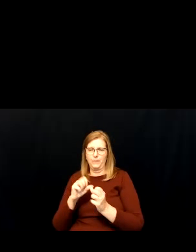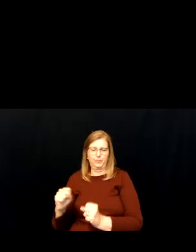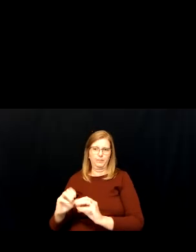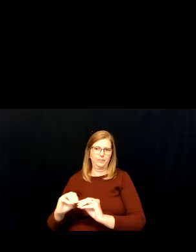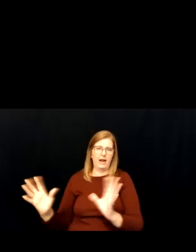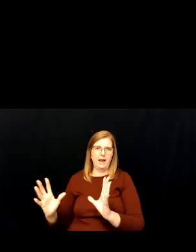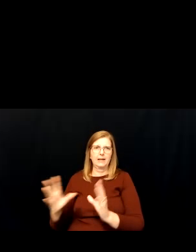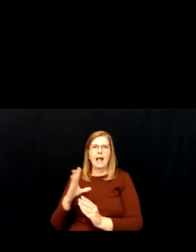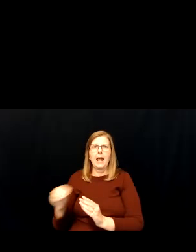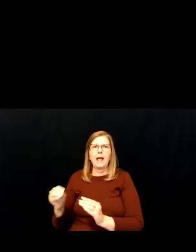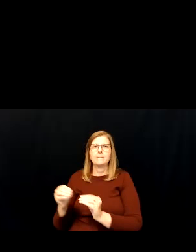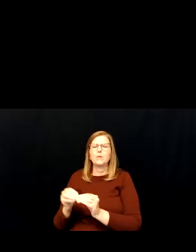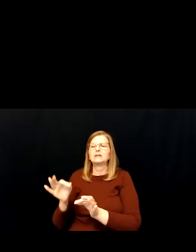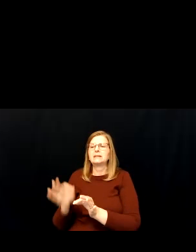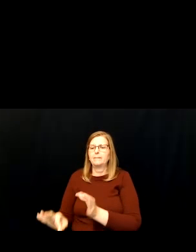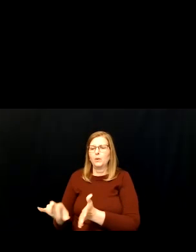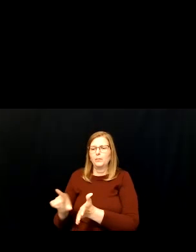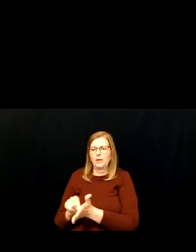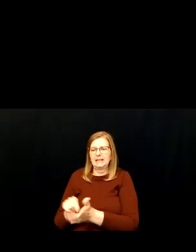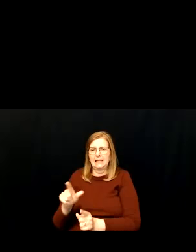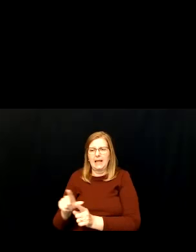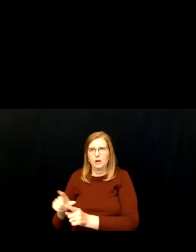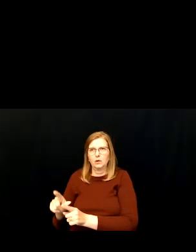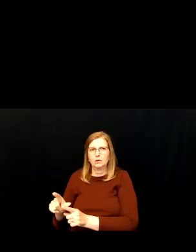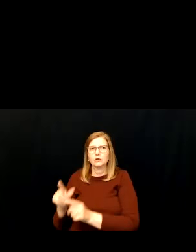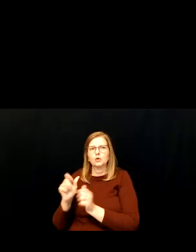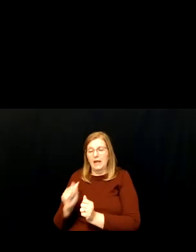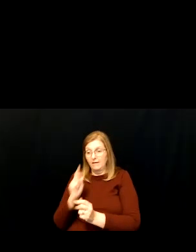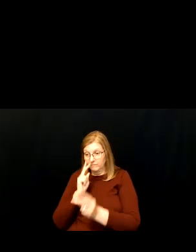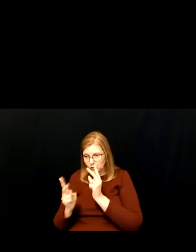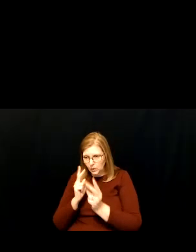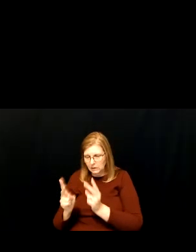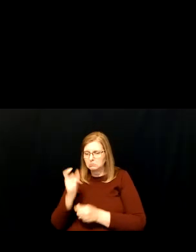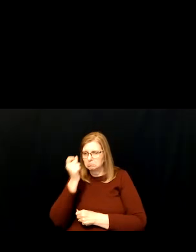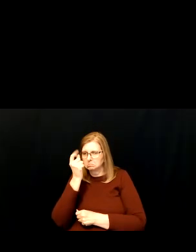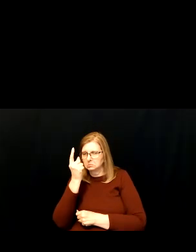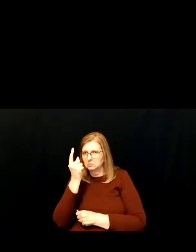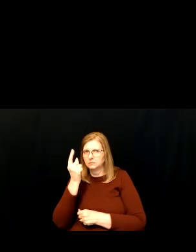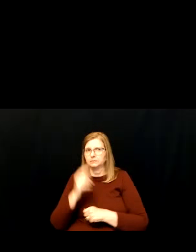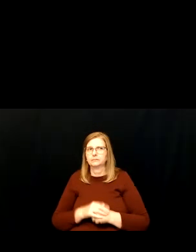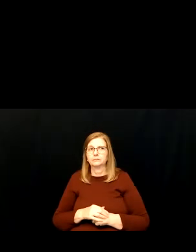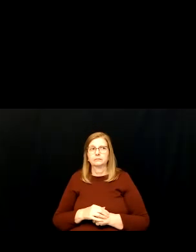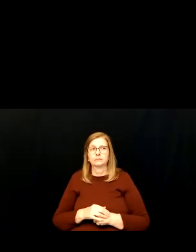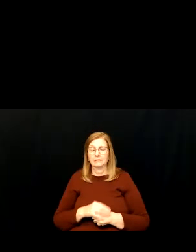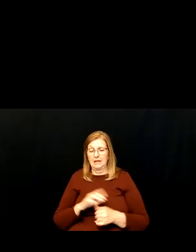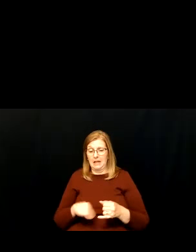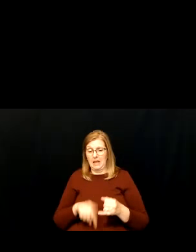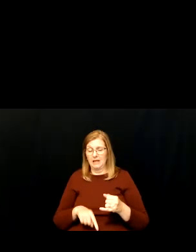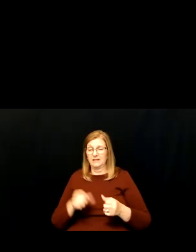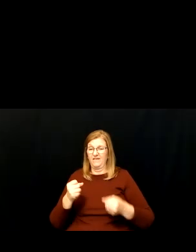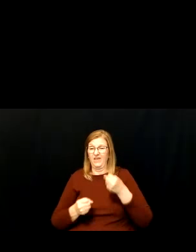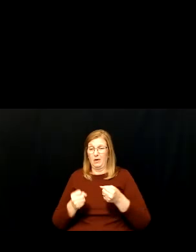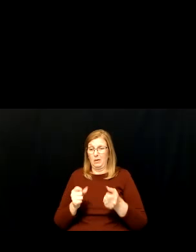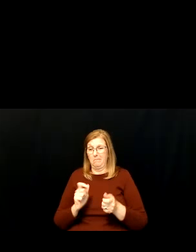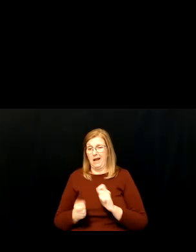simpler print, so that way you can visually process it. Finally, vehicle modifications. And I